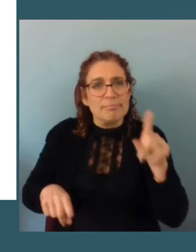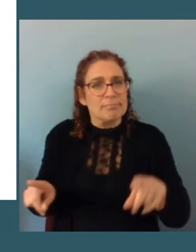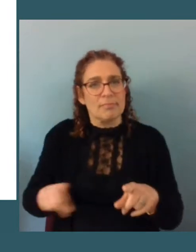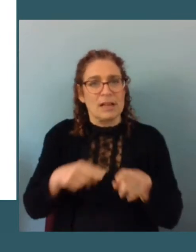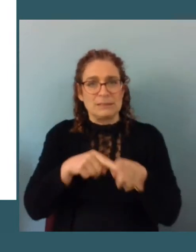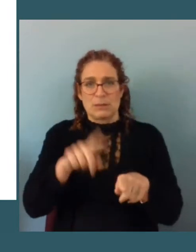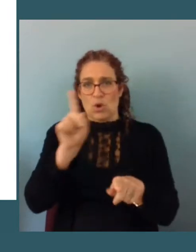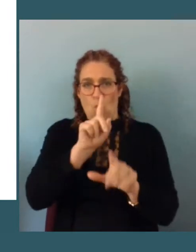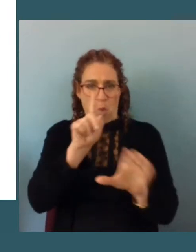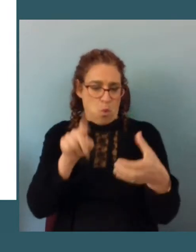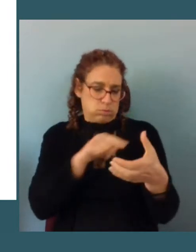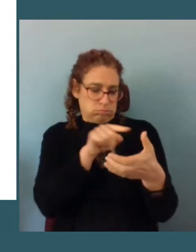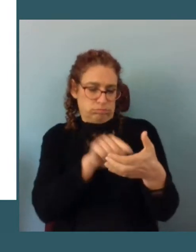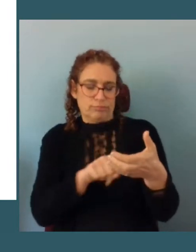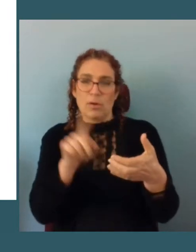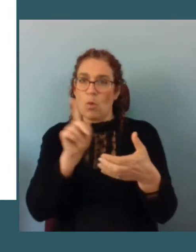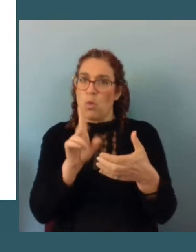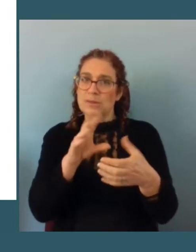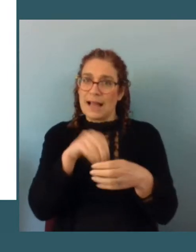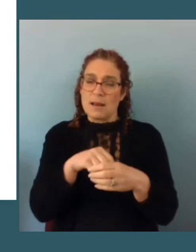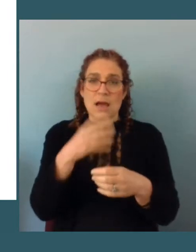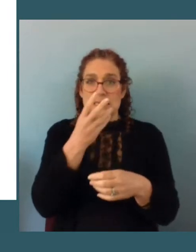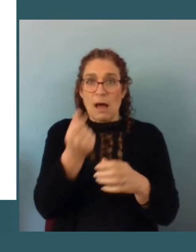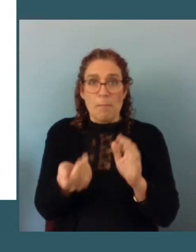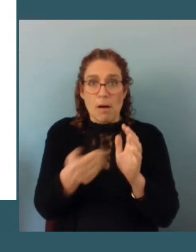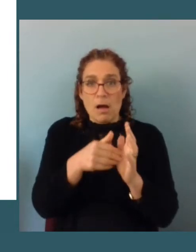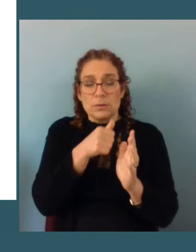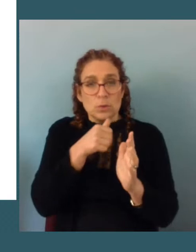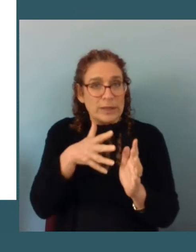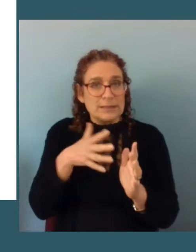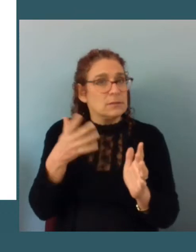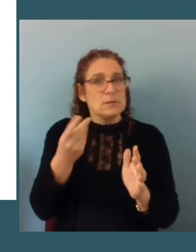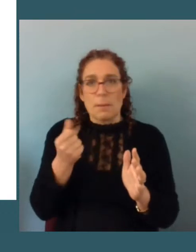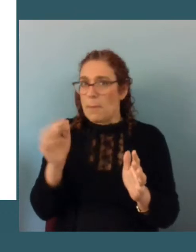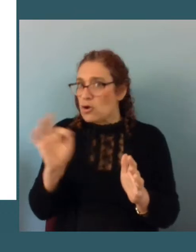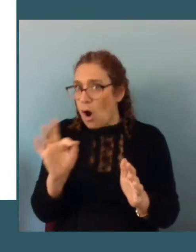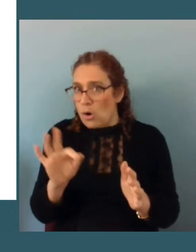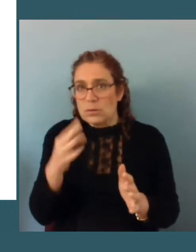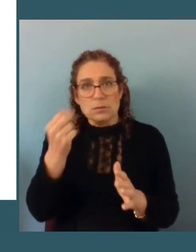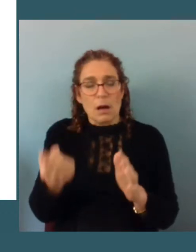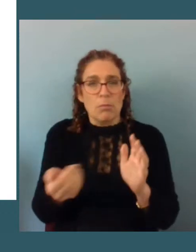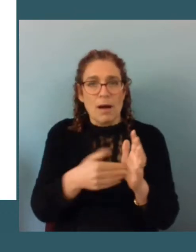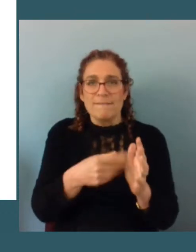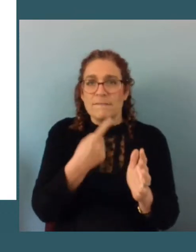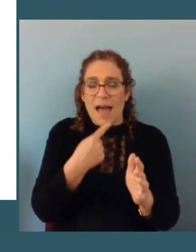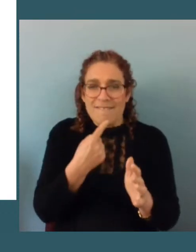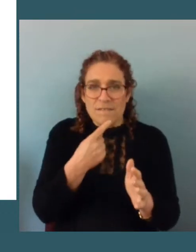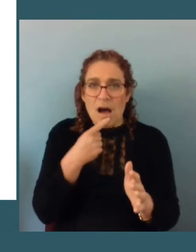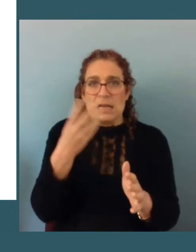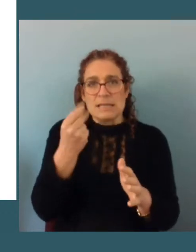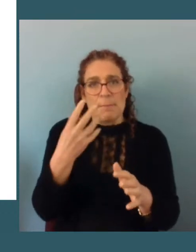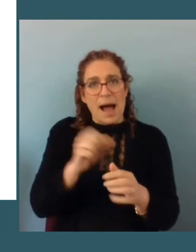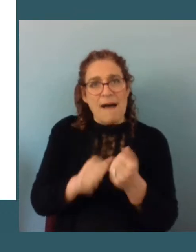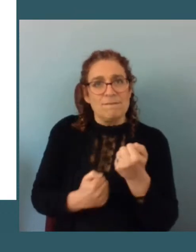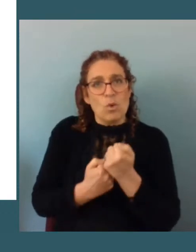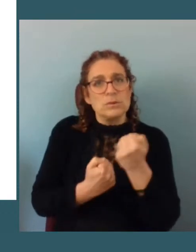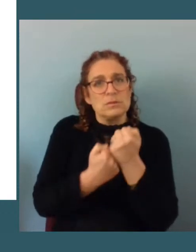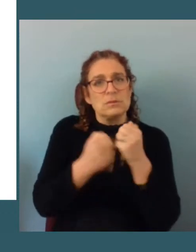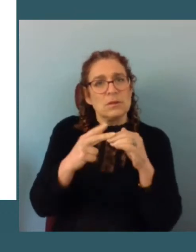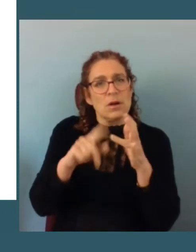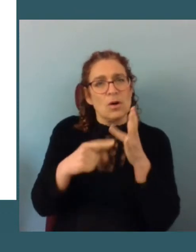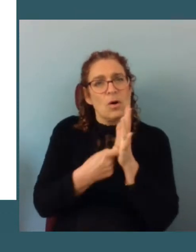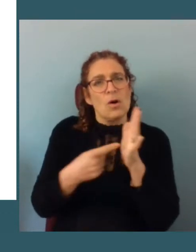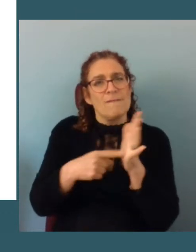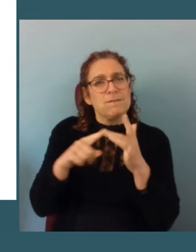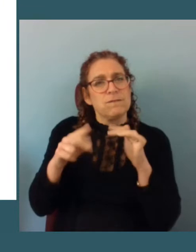composition. Some are sweetened, unsweetened, some are flavoured, some are fortified. So they do really vary, as I'll show